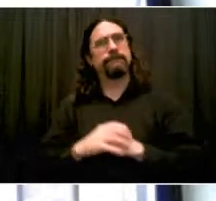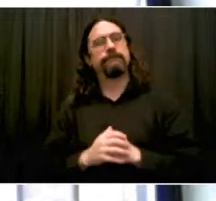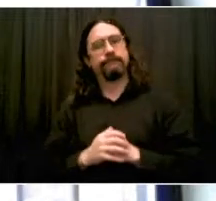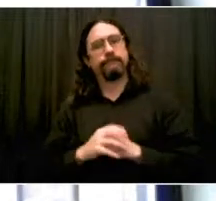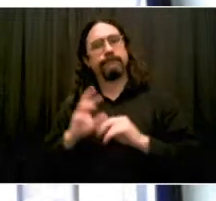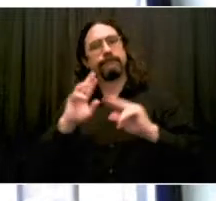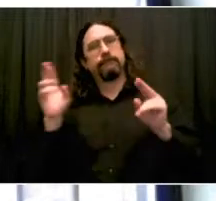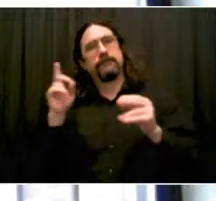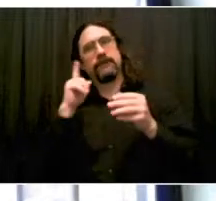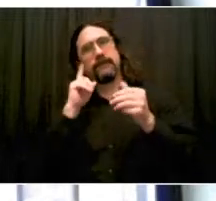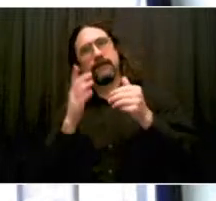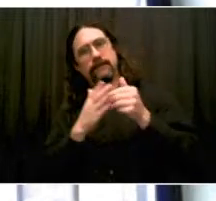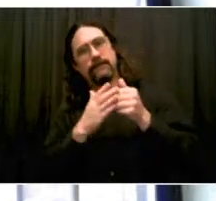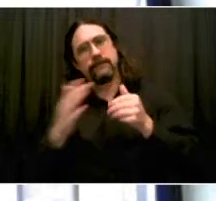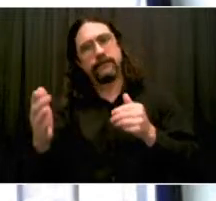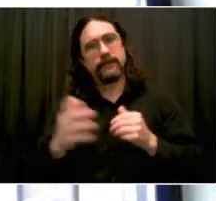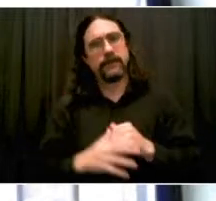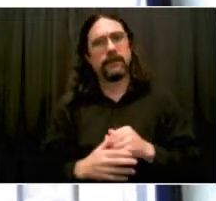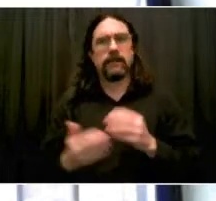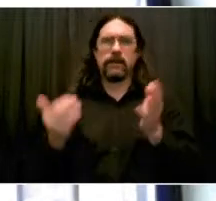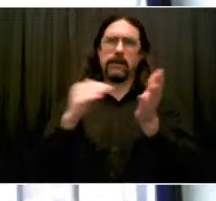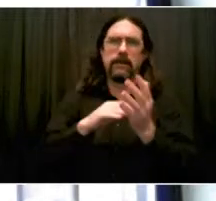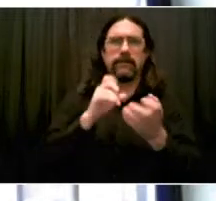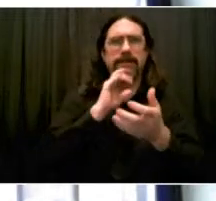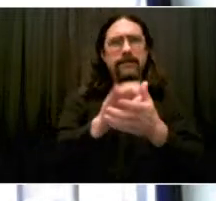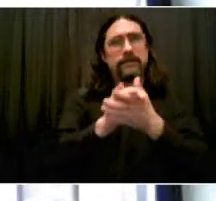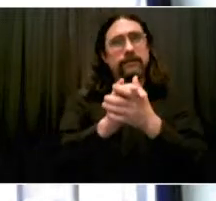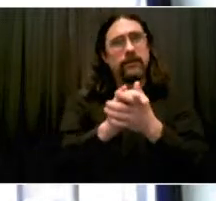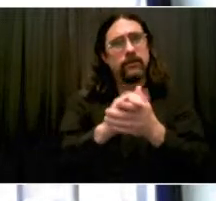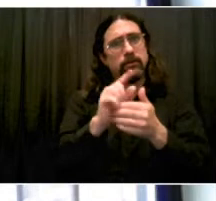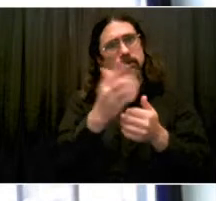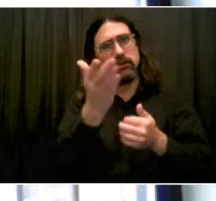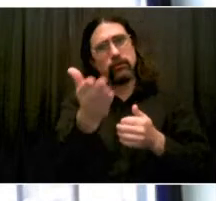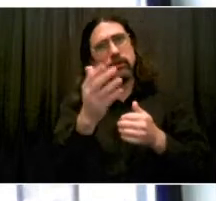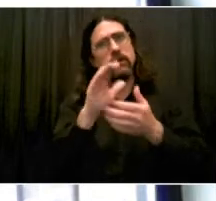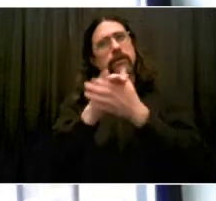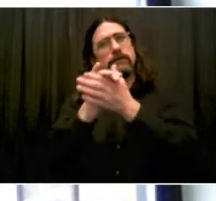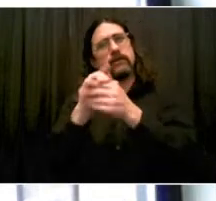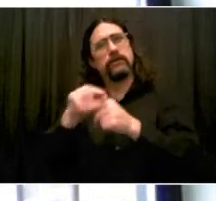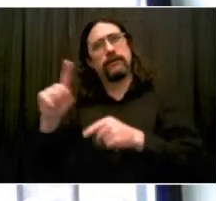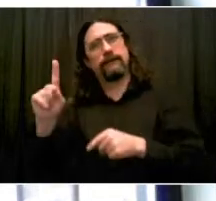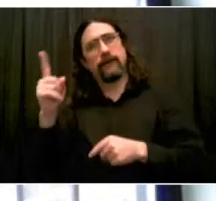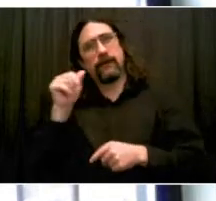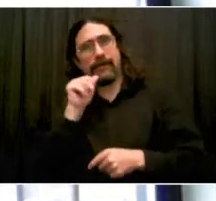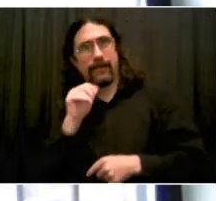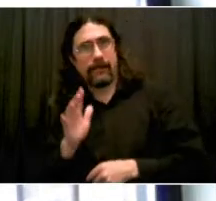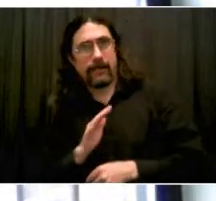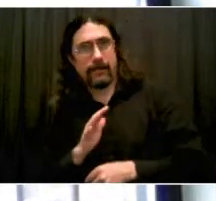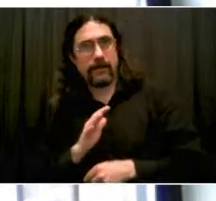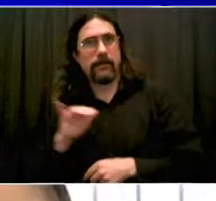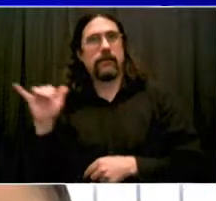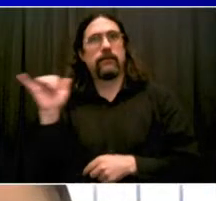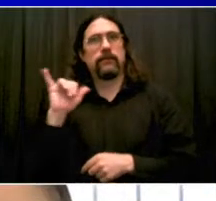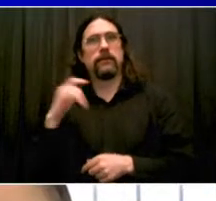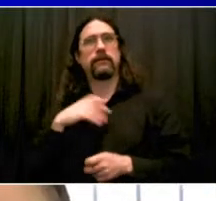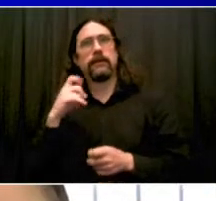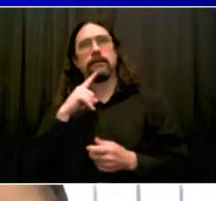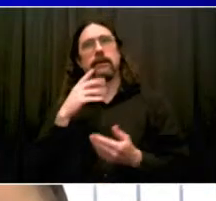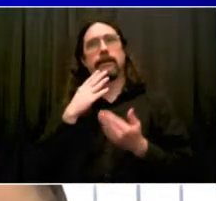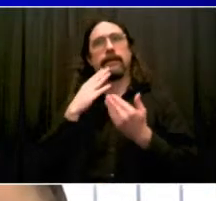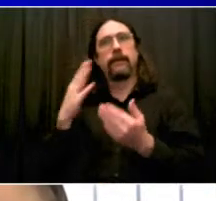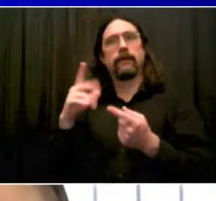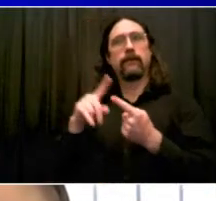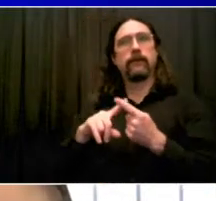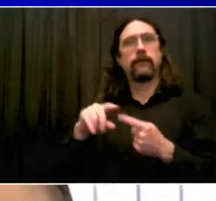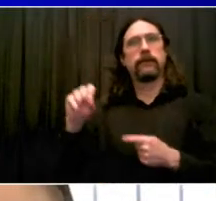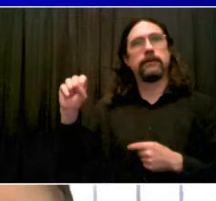McCray and Susan Herman, thank you so much for your advocacy on behalf of New Yorkers. Thank you so